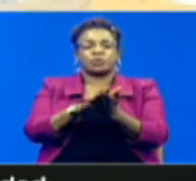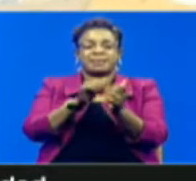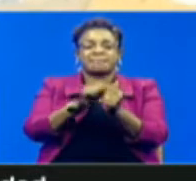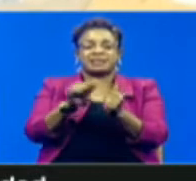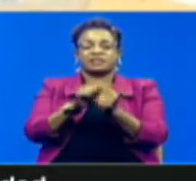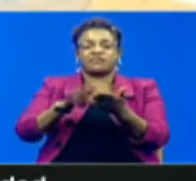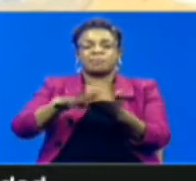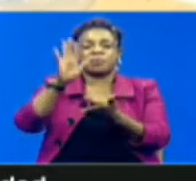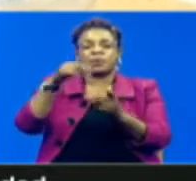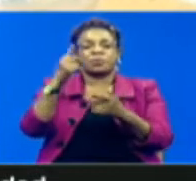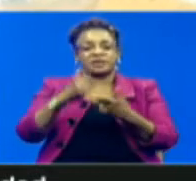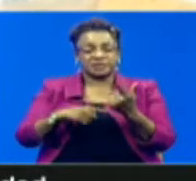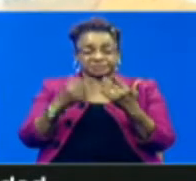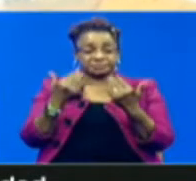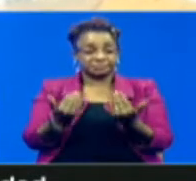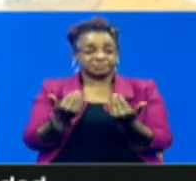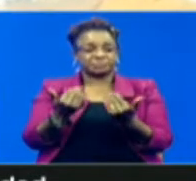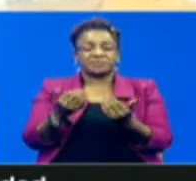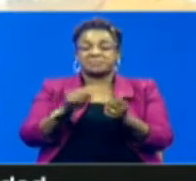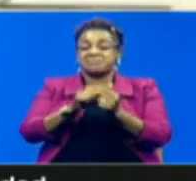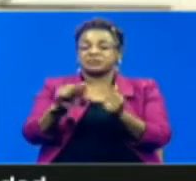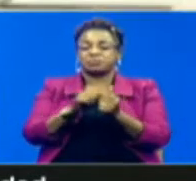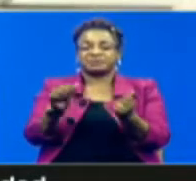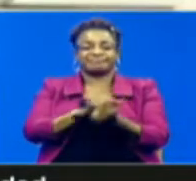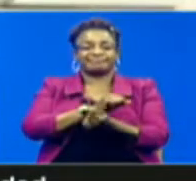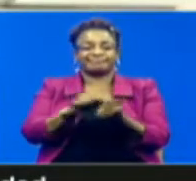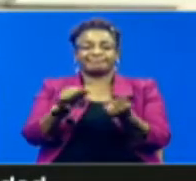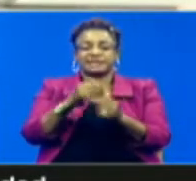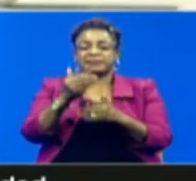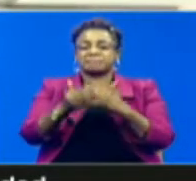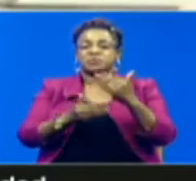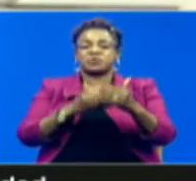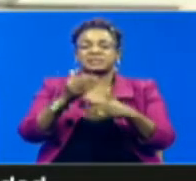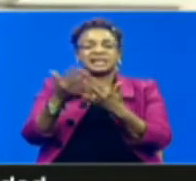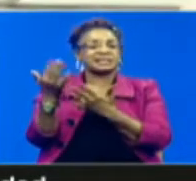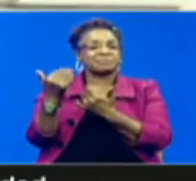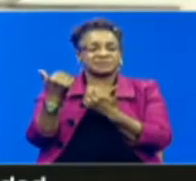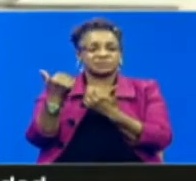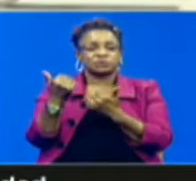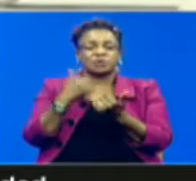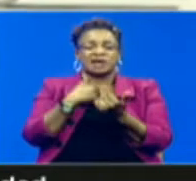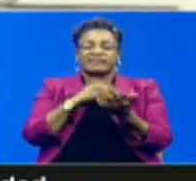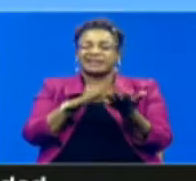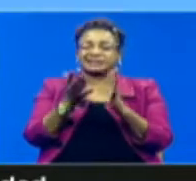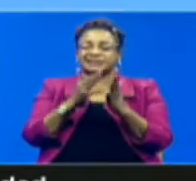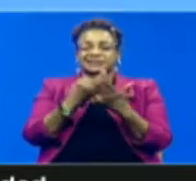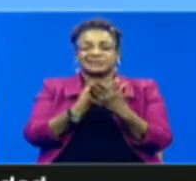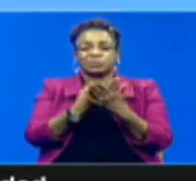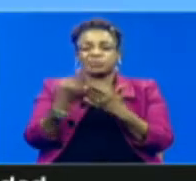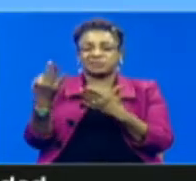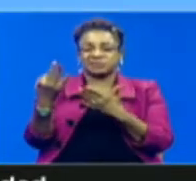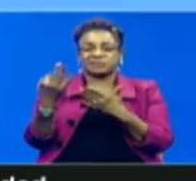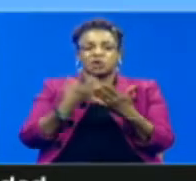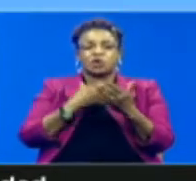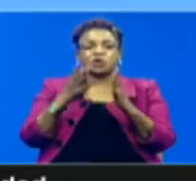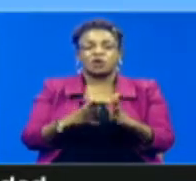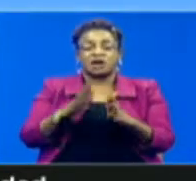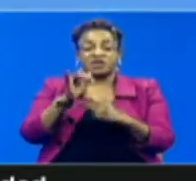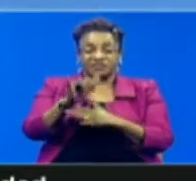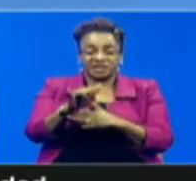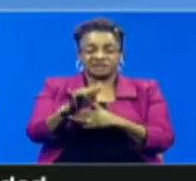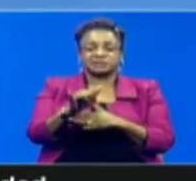than a year. Now the grain will be destroyed in a process expected to take at least 3 weeks, and the owner of the consignment